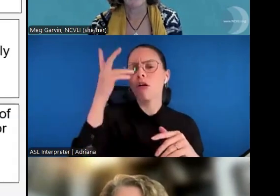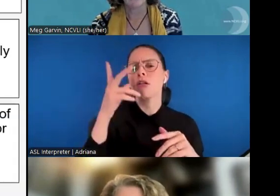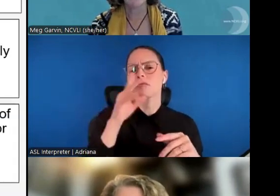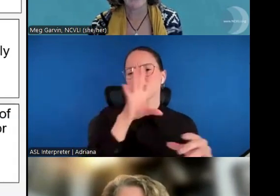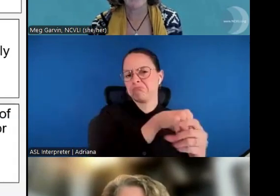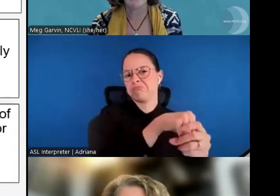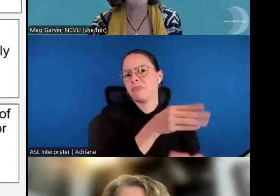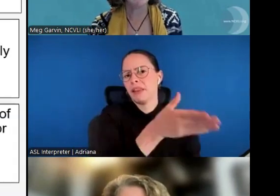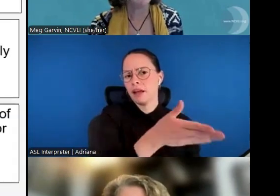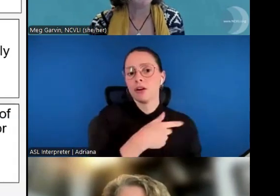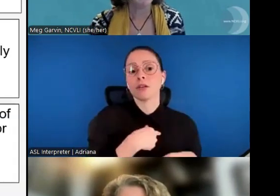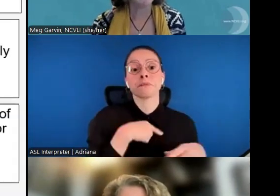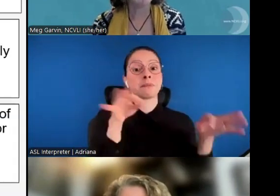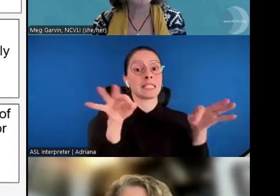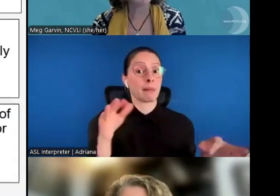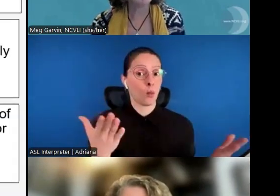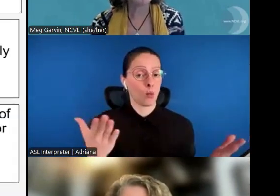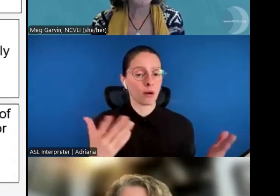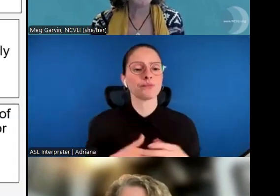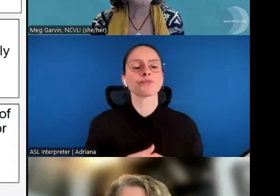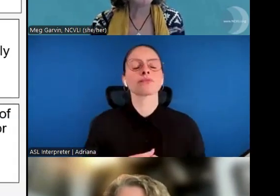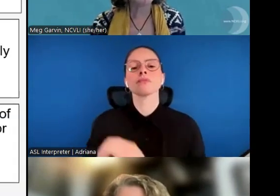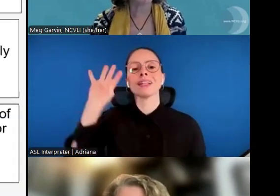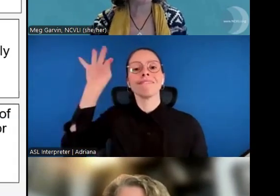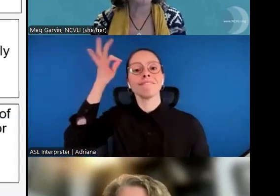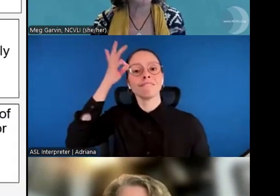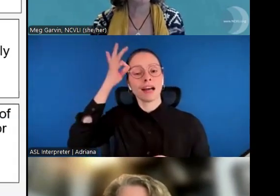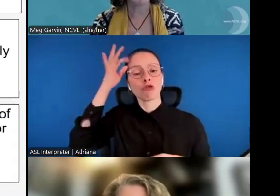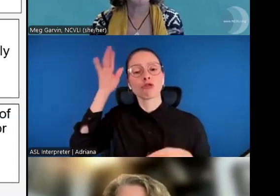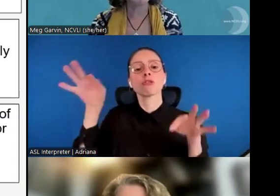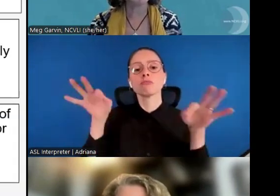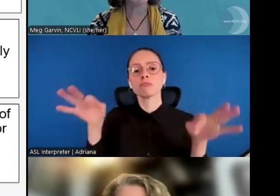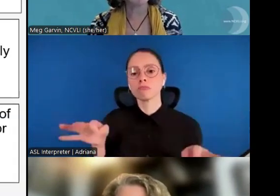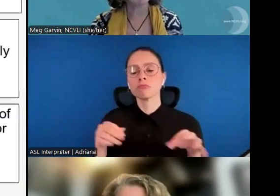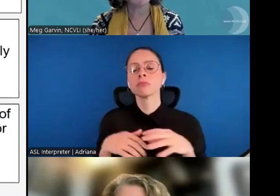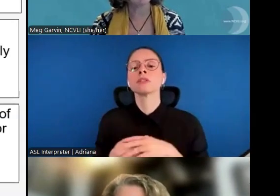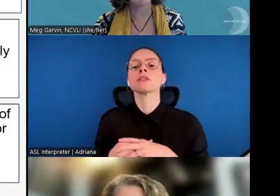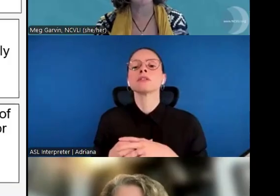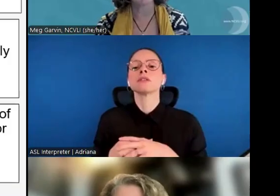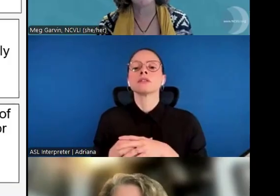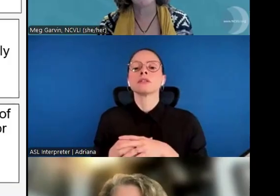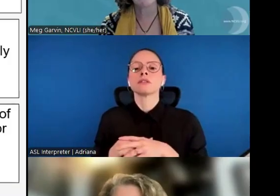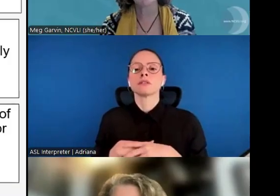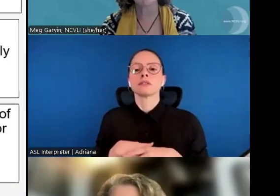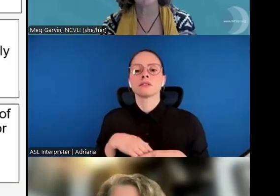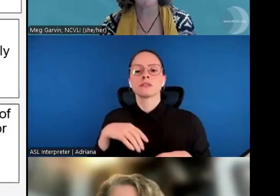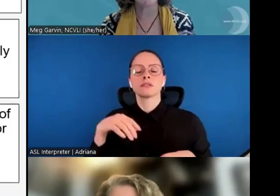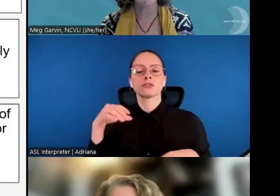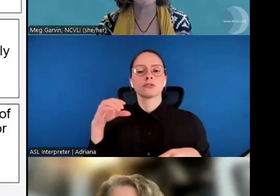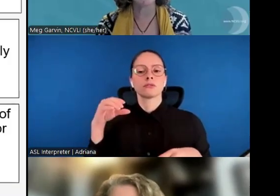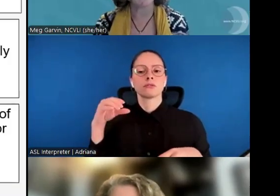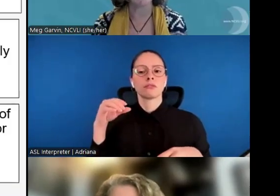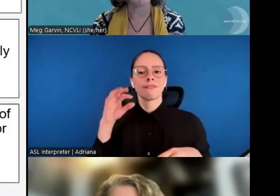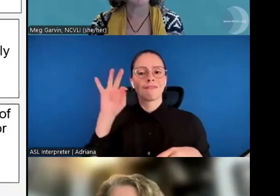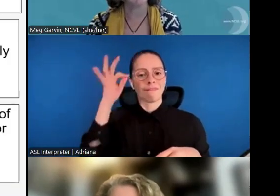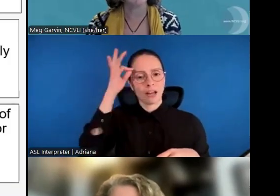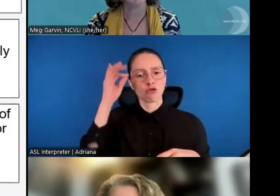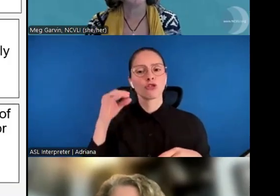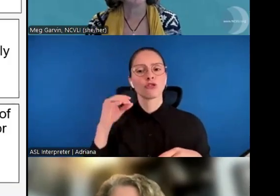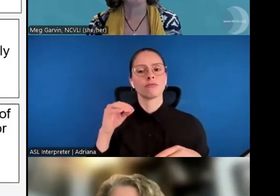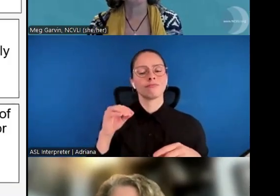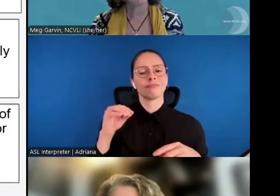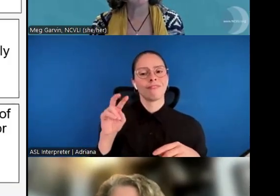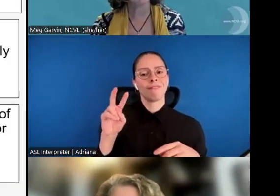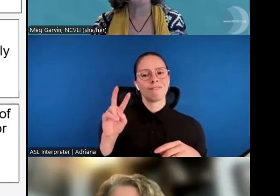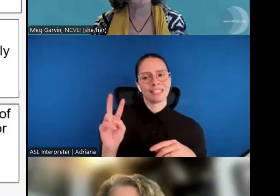What do they say? On the federal side, the civilian side, the Federal Crime Victims' Rights Act provides these rights: